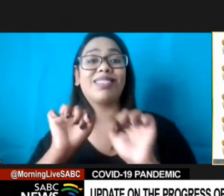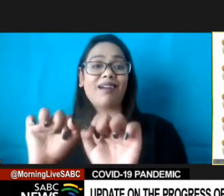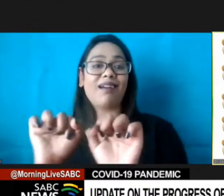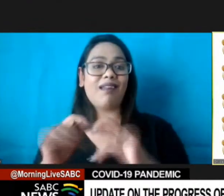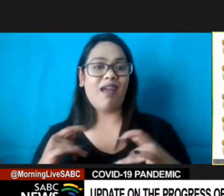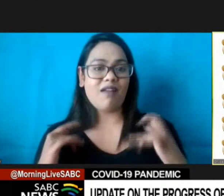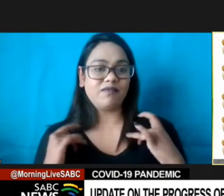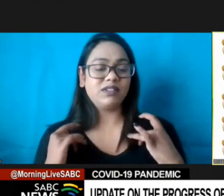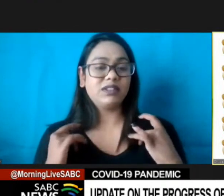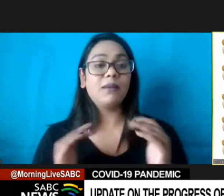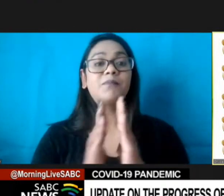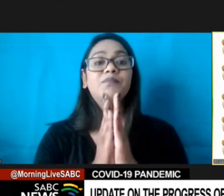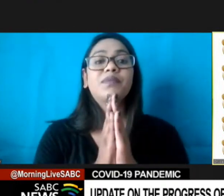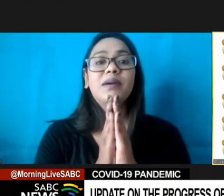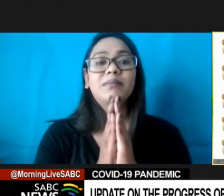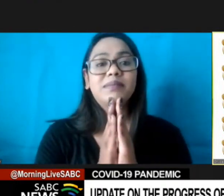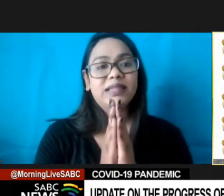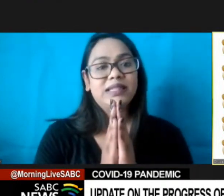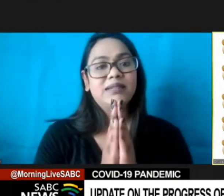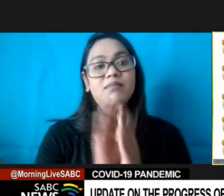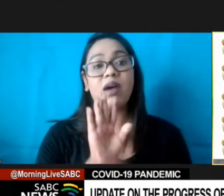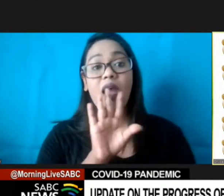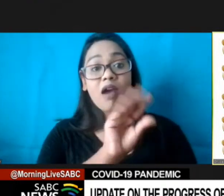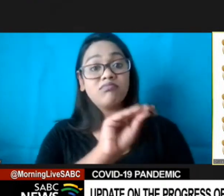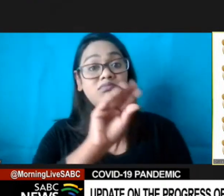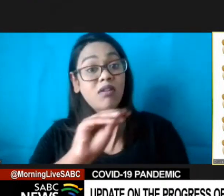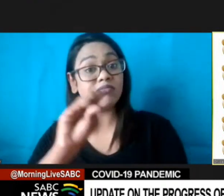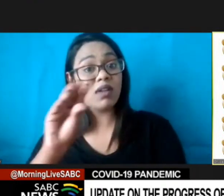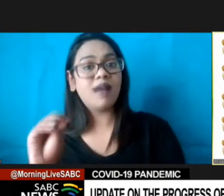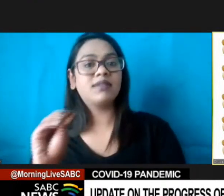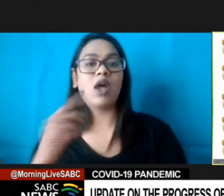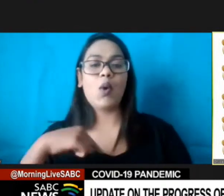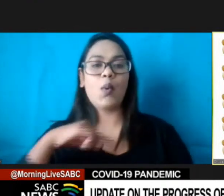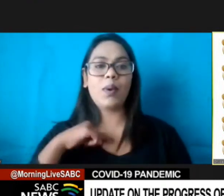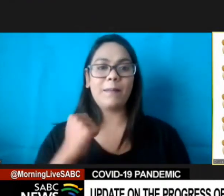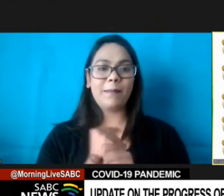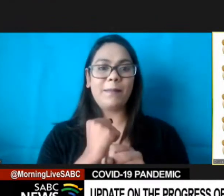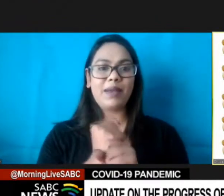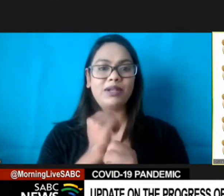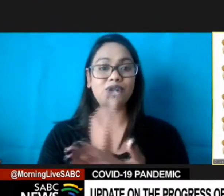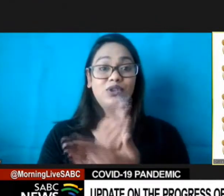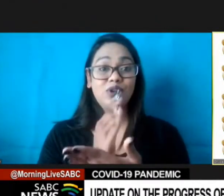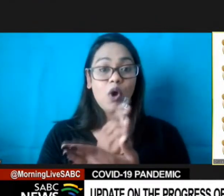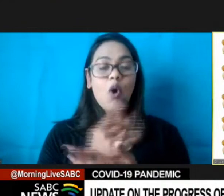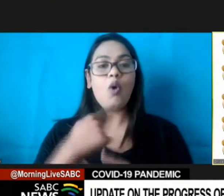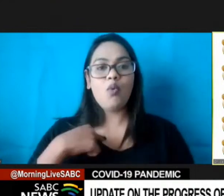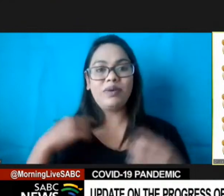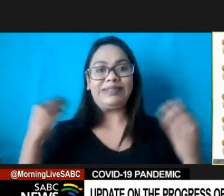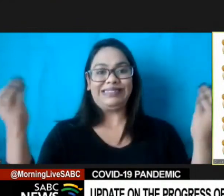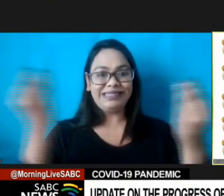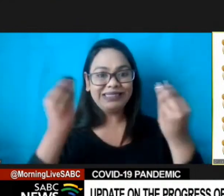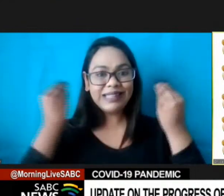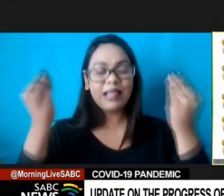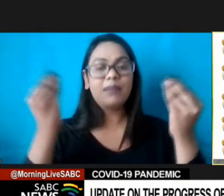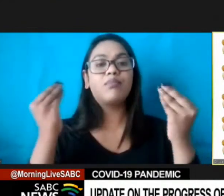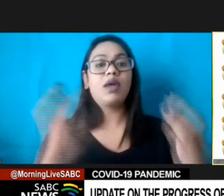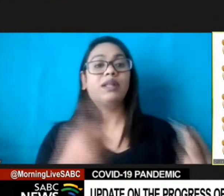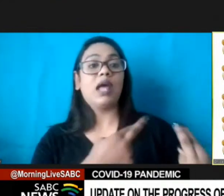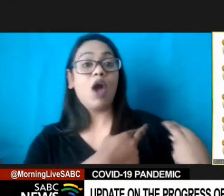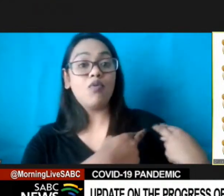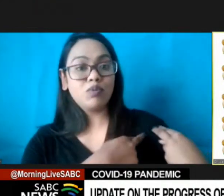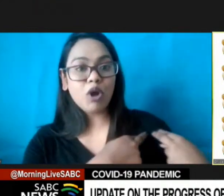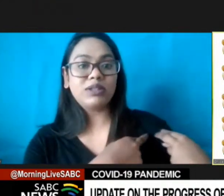by, again, by making sure that we celebrate the festive season responsibly by vaccinating. The